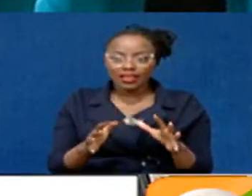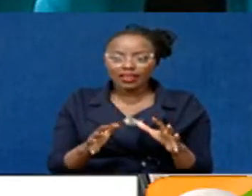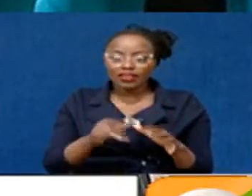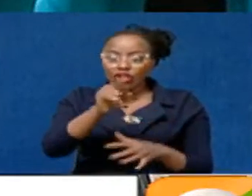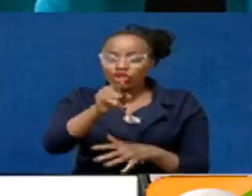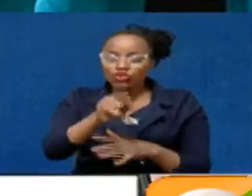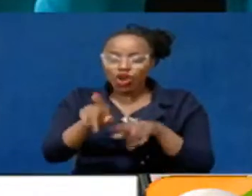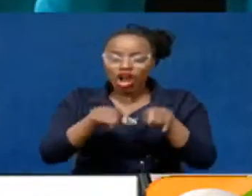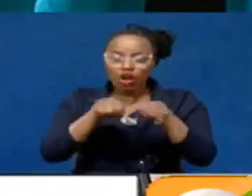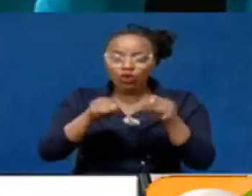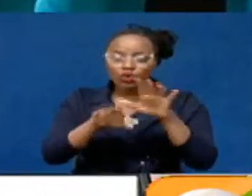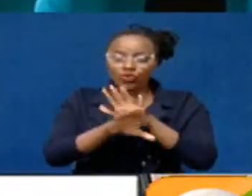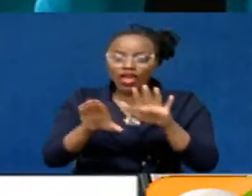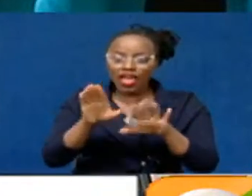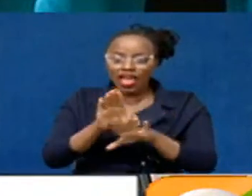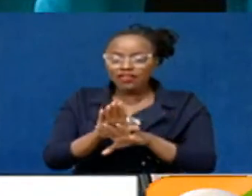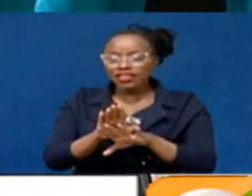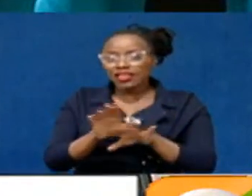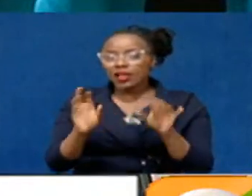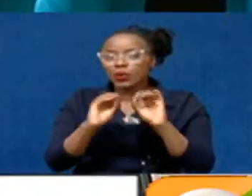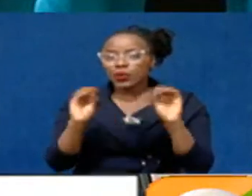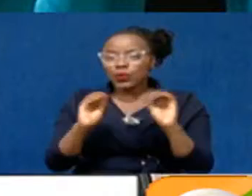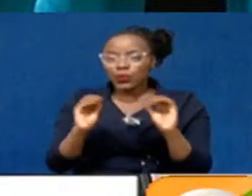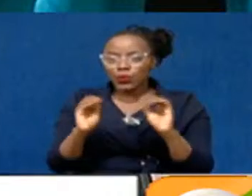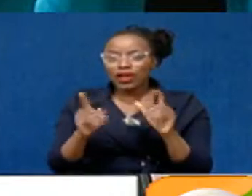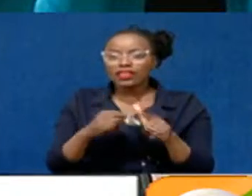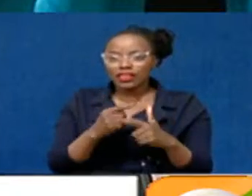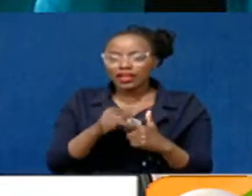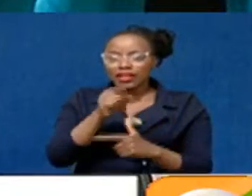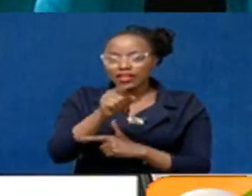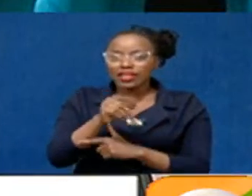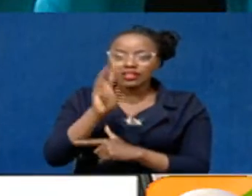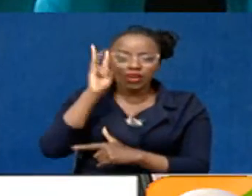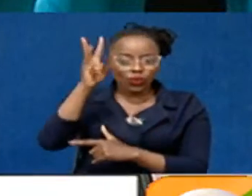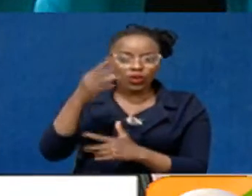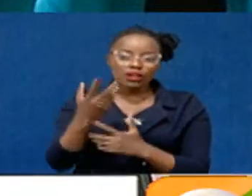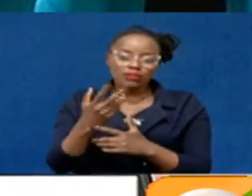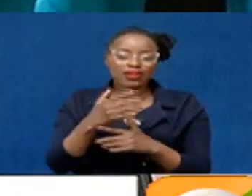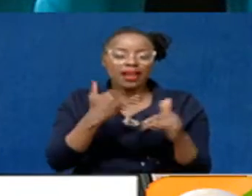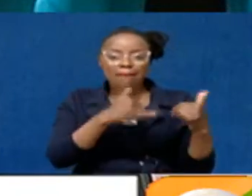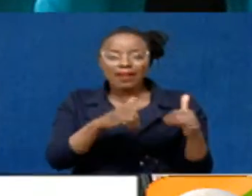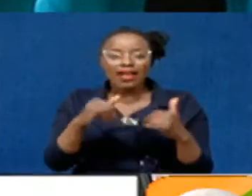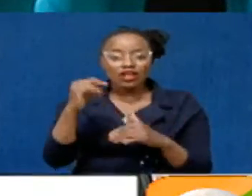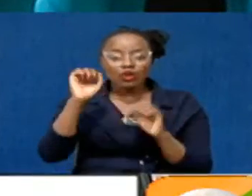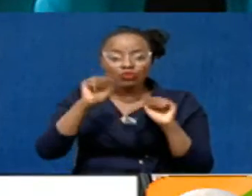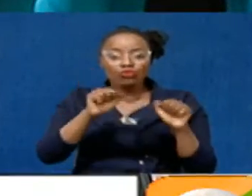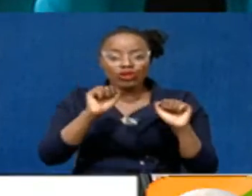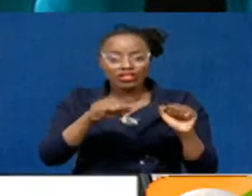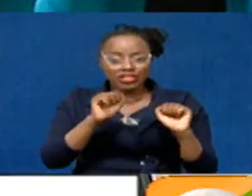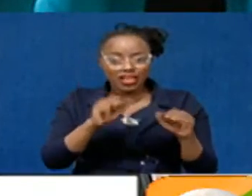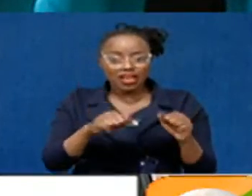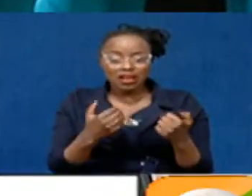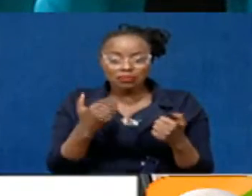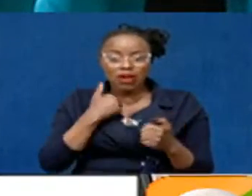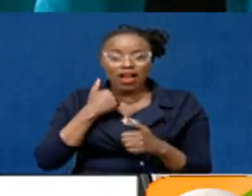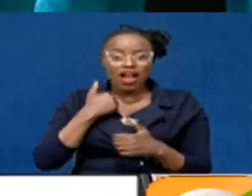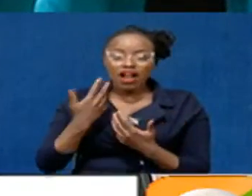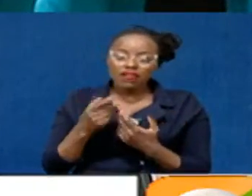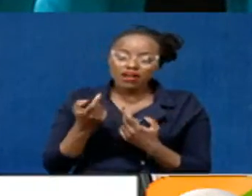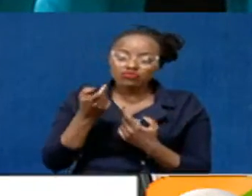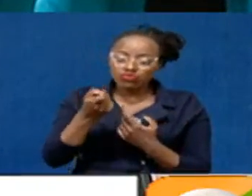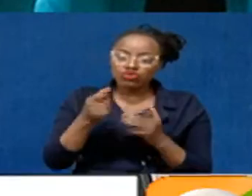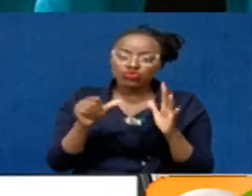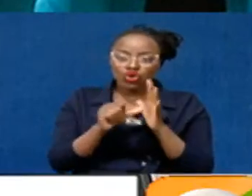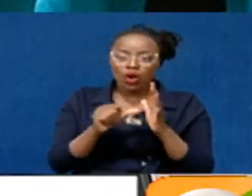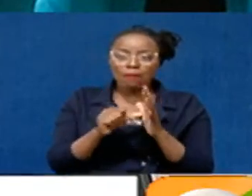you are not in control of every aspect of it, then it's actually a gamble. You can get into a little bit of a